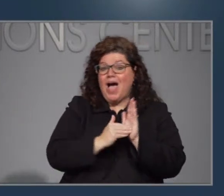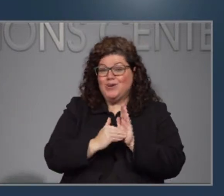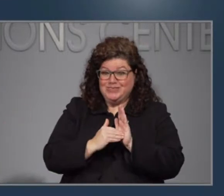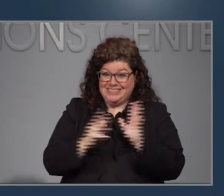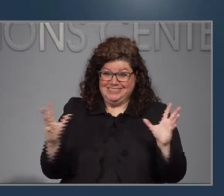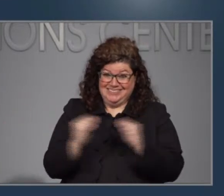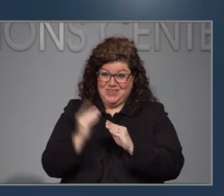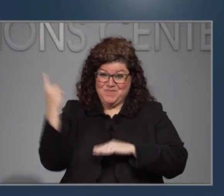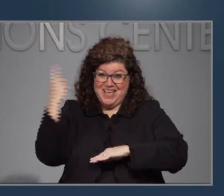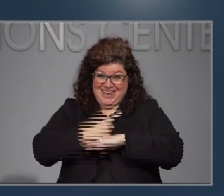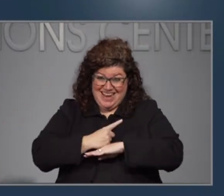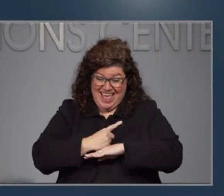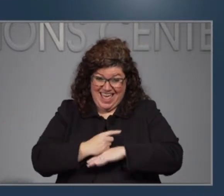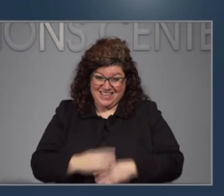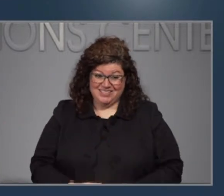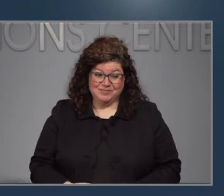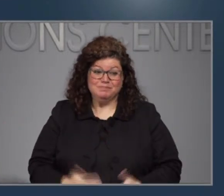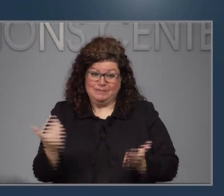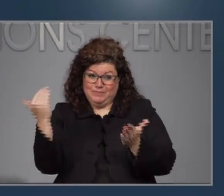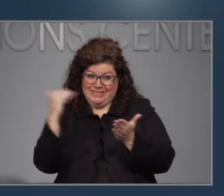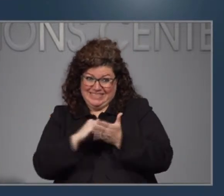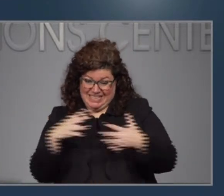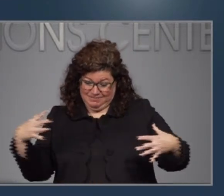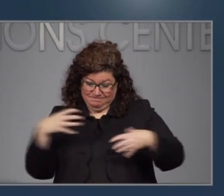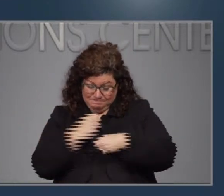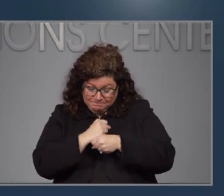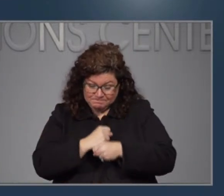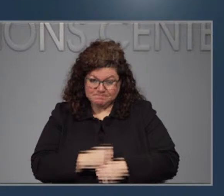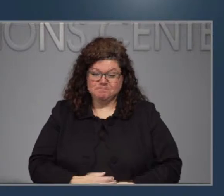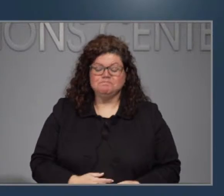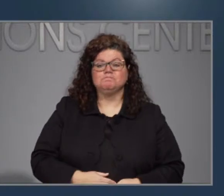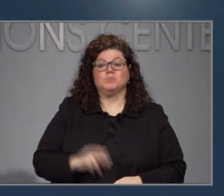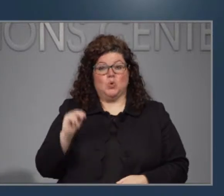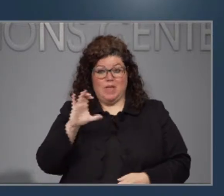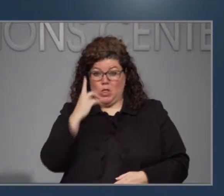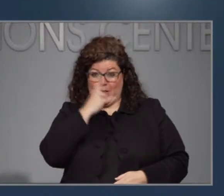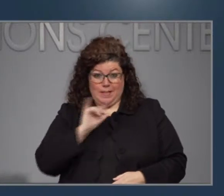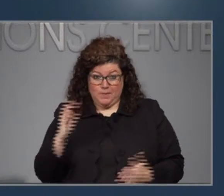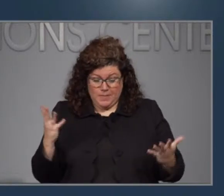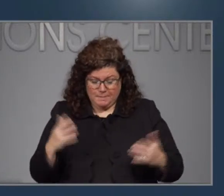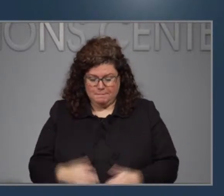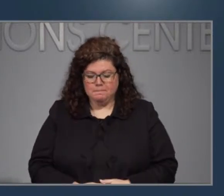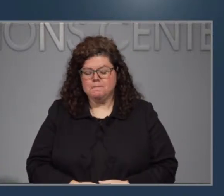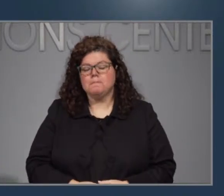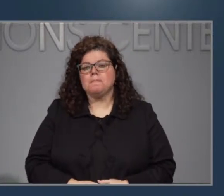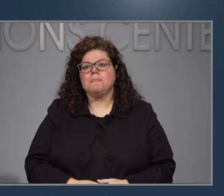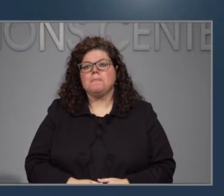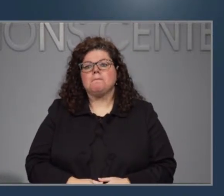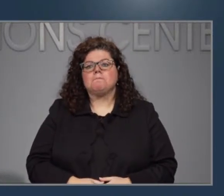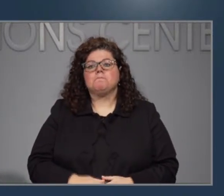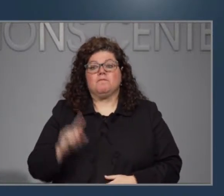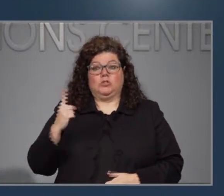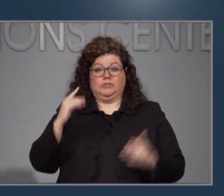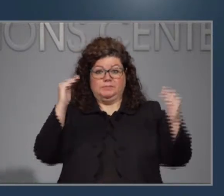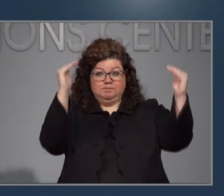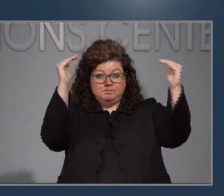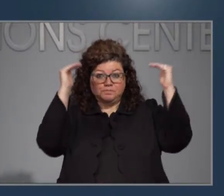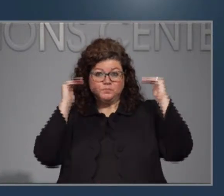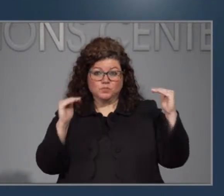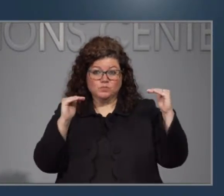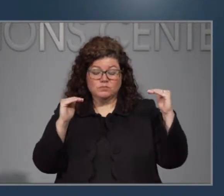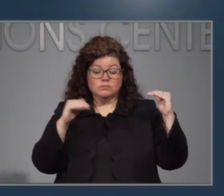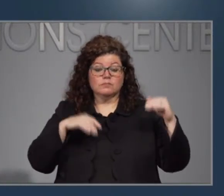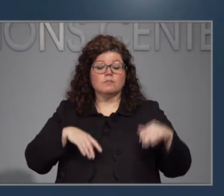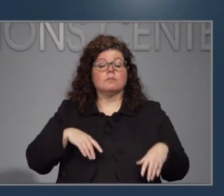day. All right, putting that all together, where are we? First, surveillance data shows that slight uptick, gets a